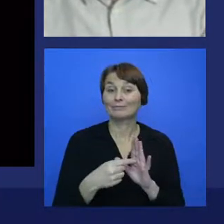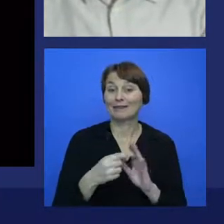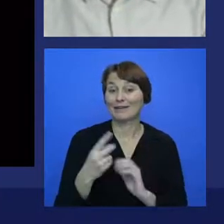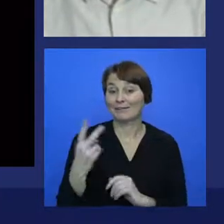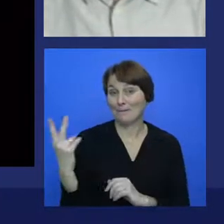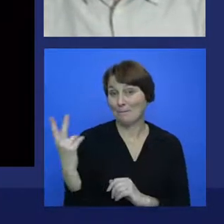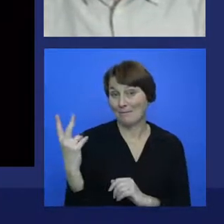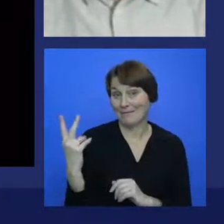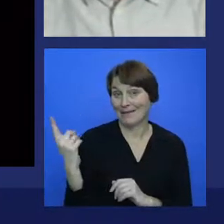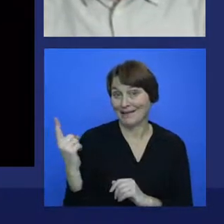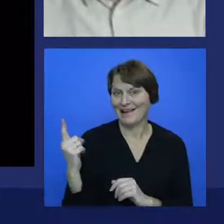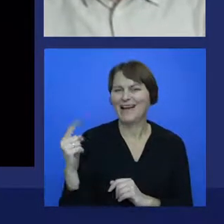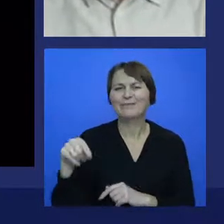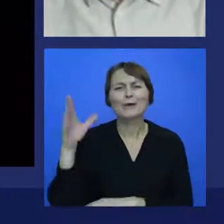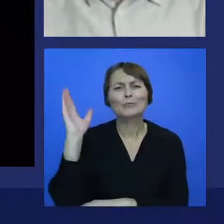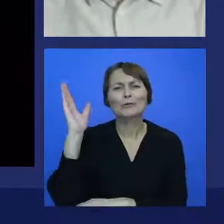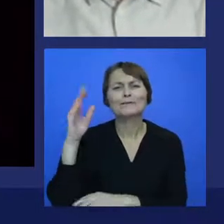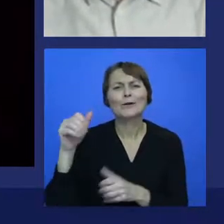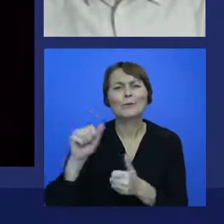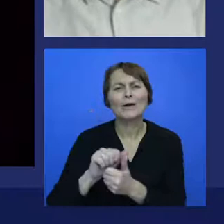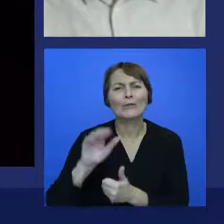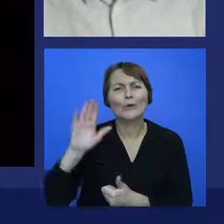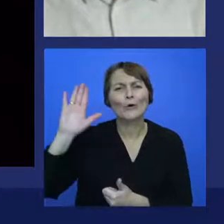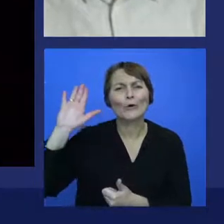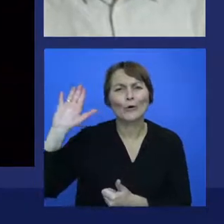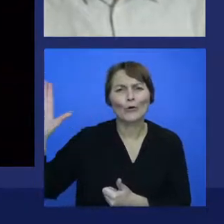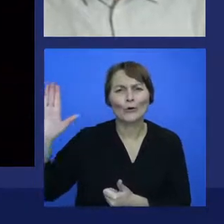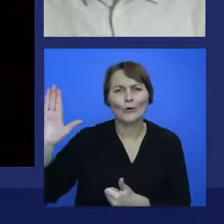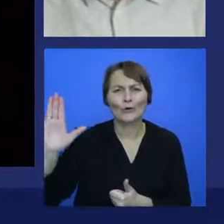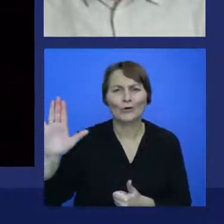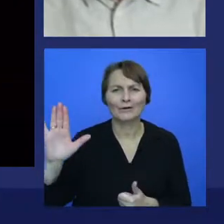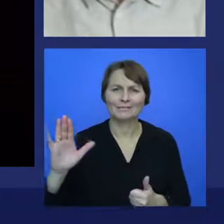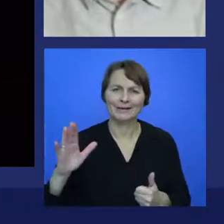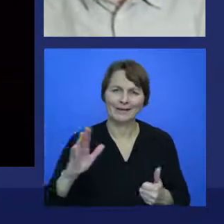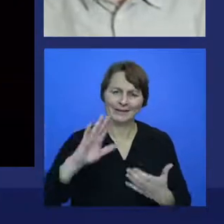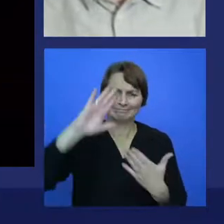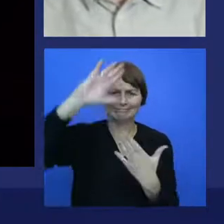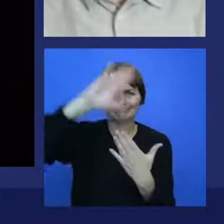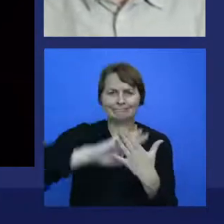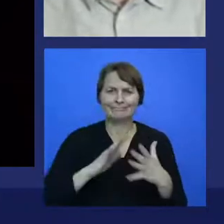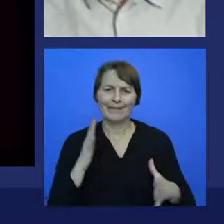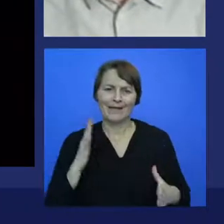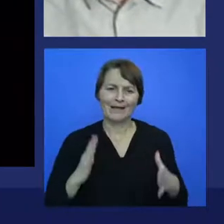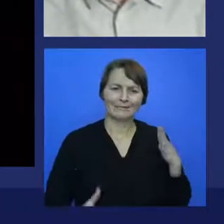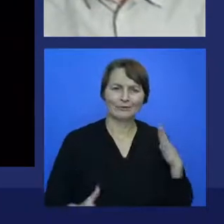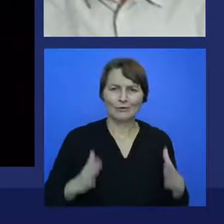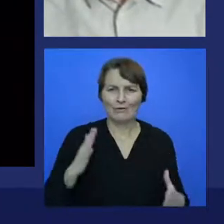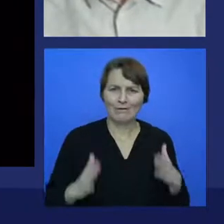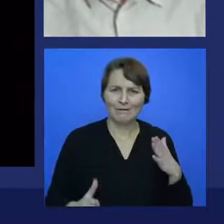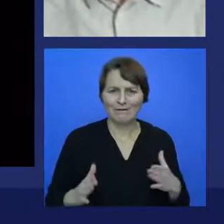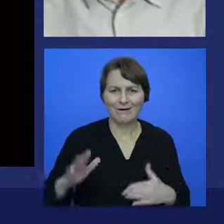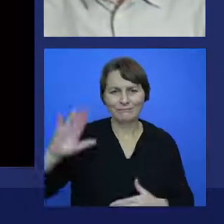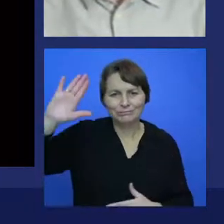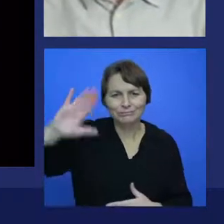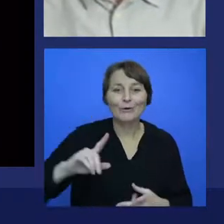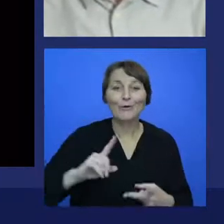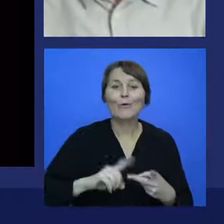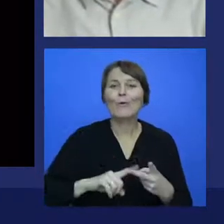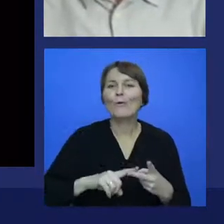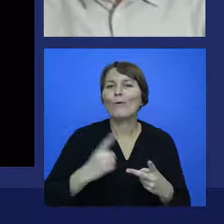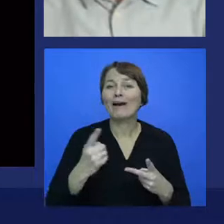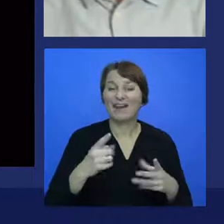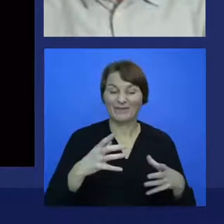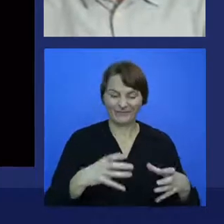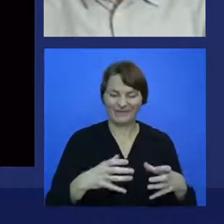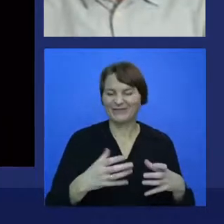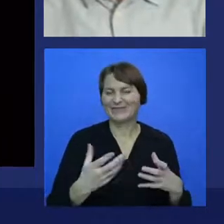is there. We can also fiddle around with interactable objects in those spaces. So this is us trying to play very